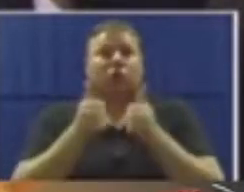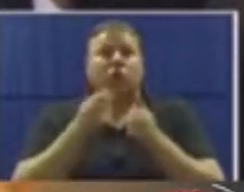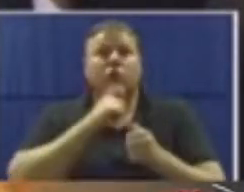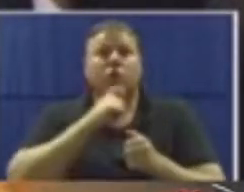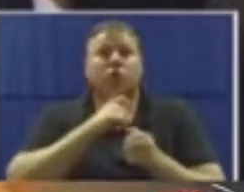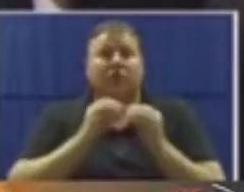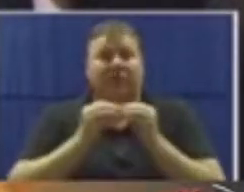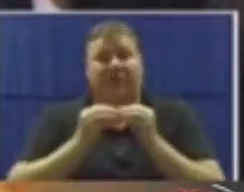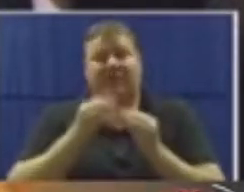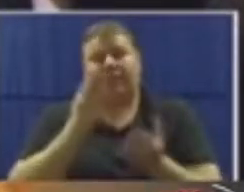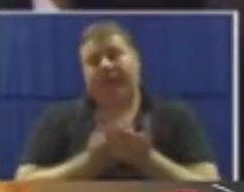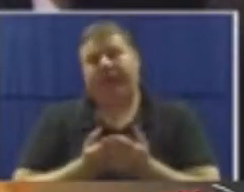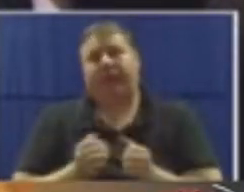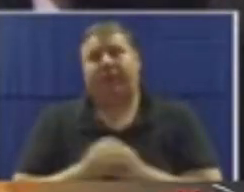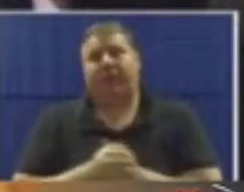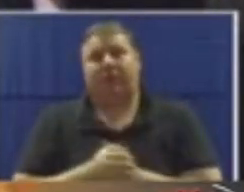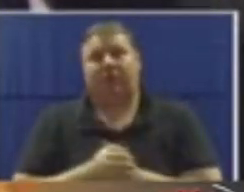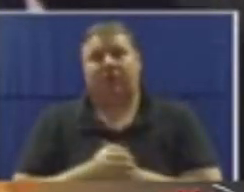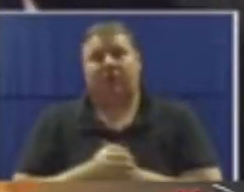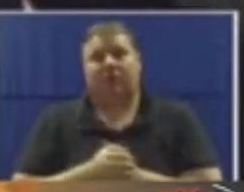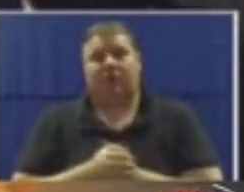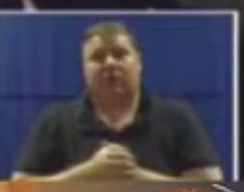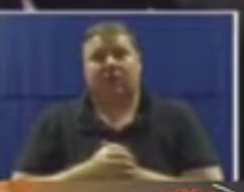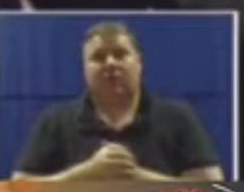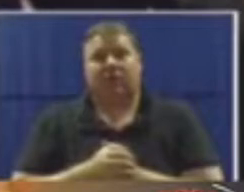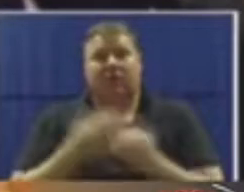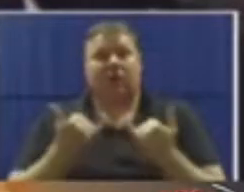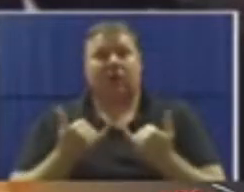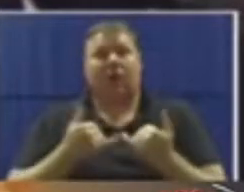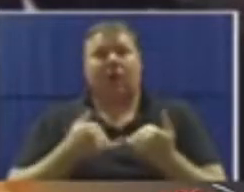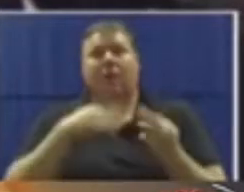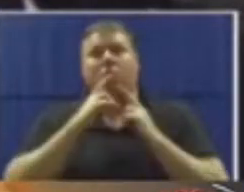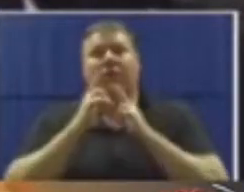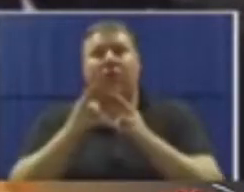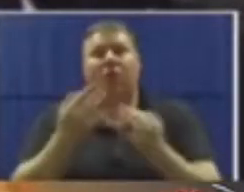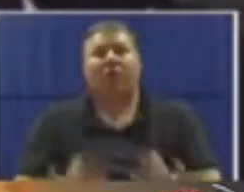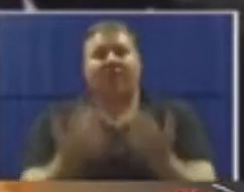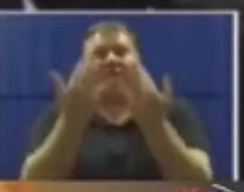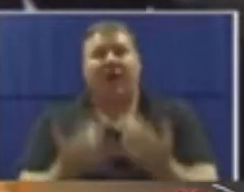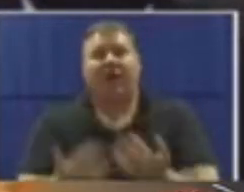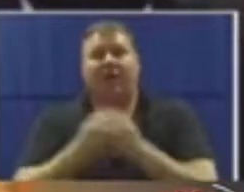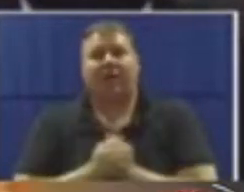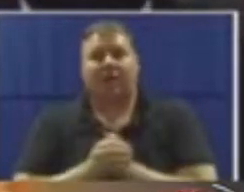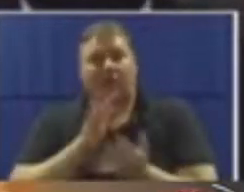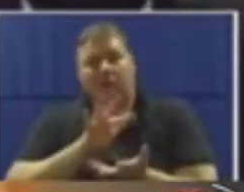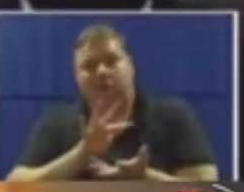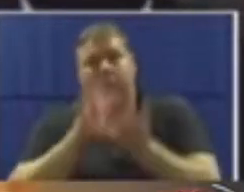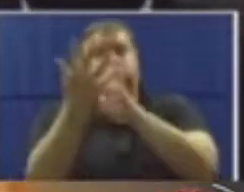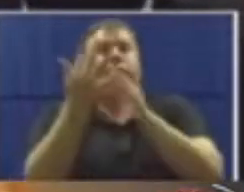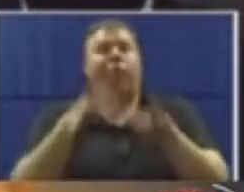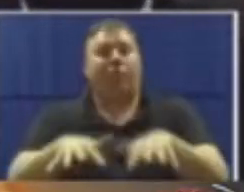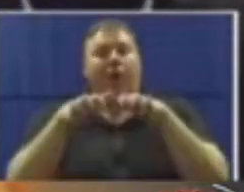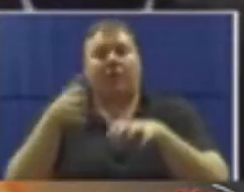that. Honourable Speaker, you referred to the fire, and a number of colleagues referred to the fire that devastated